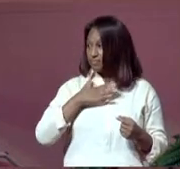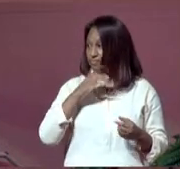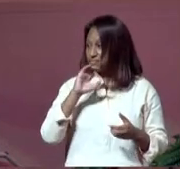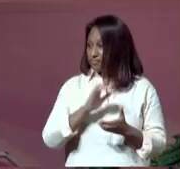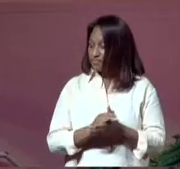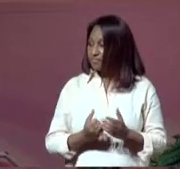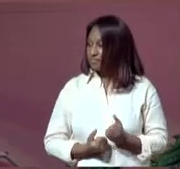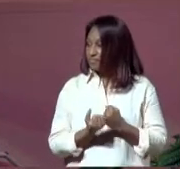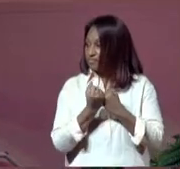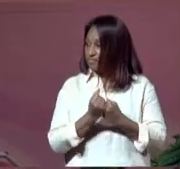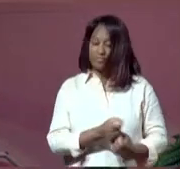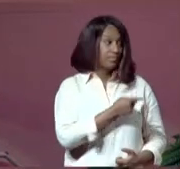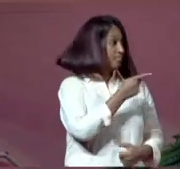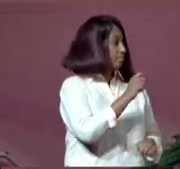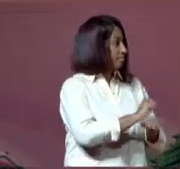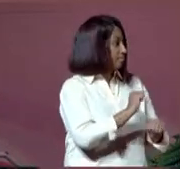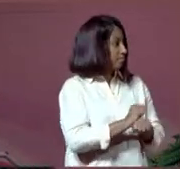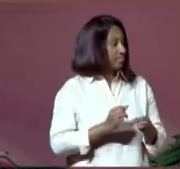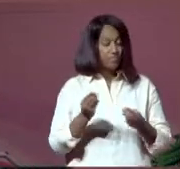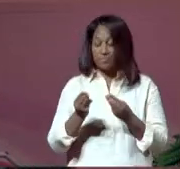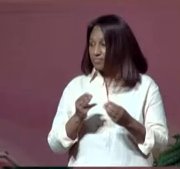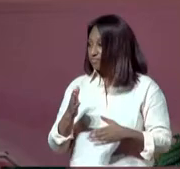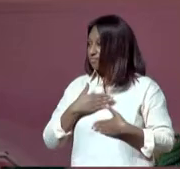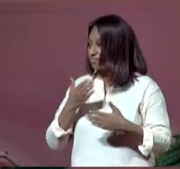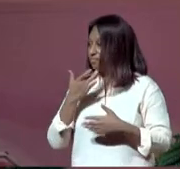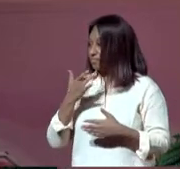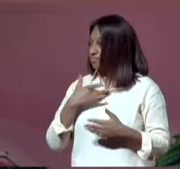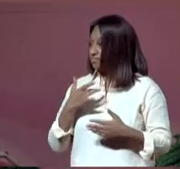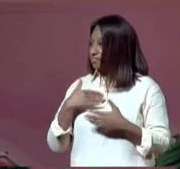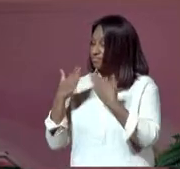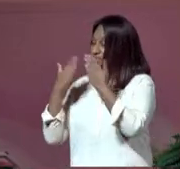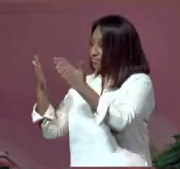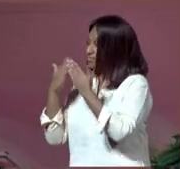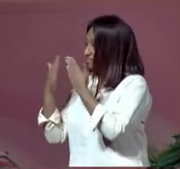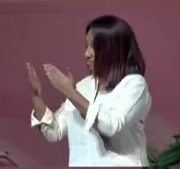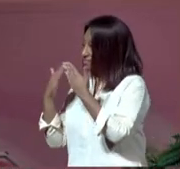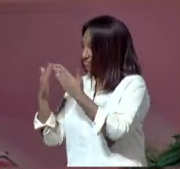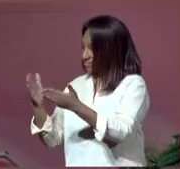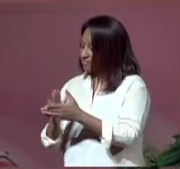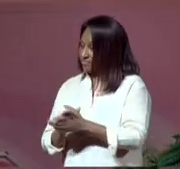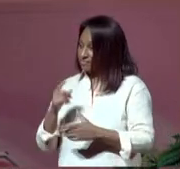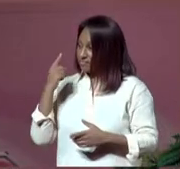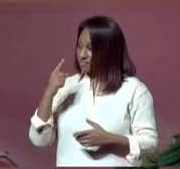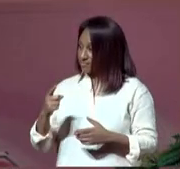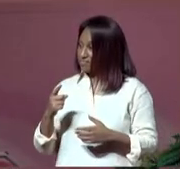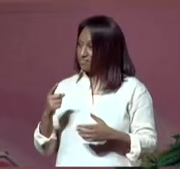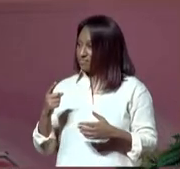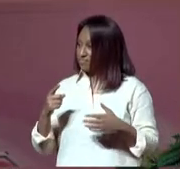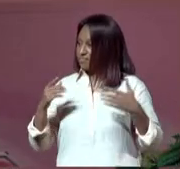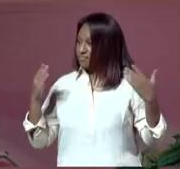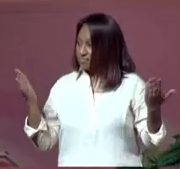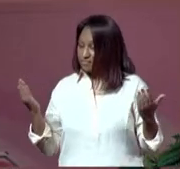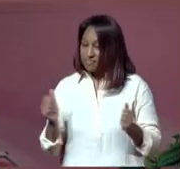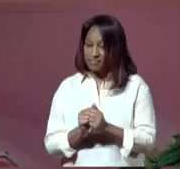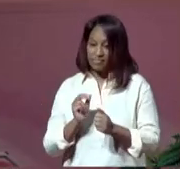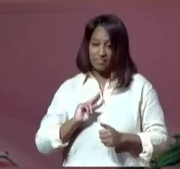her work and her ministry. So happy birthday, and thank you so much for being with